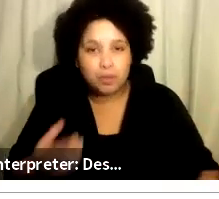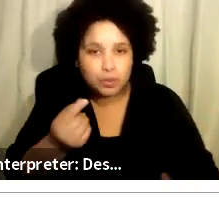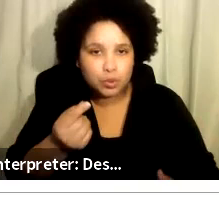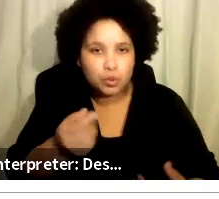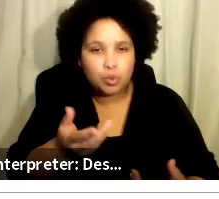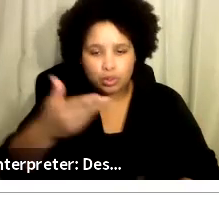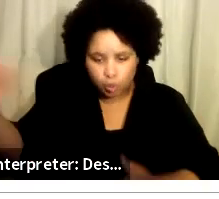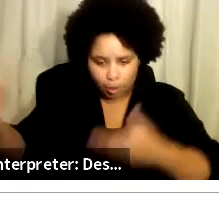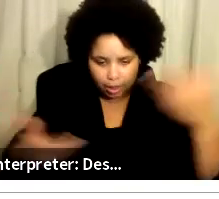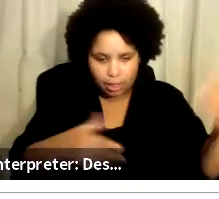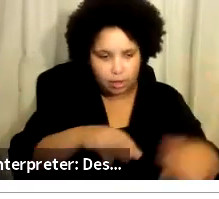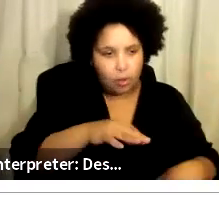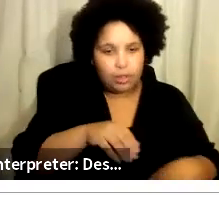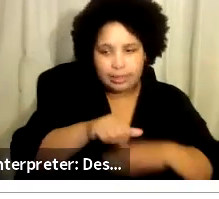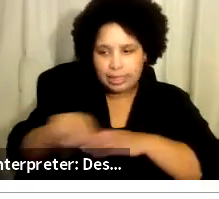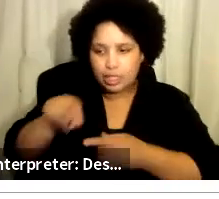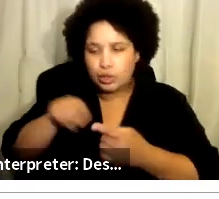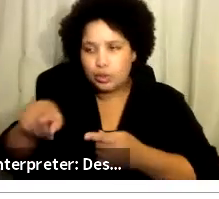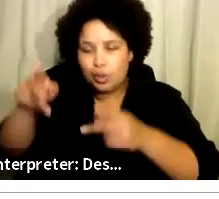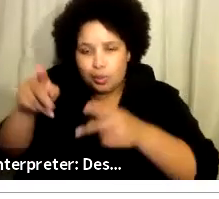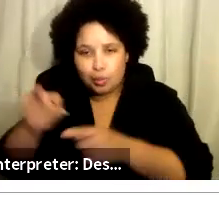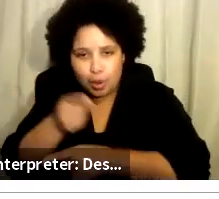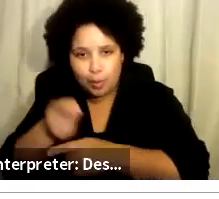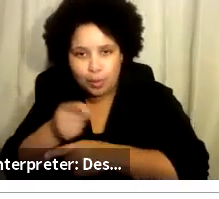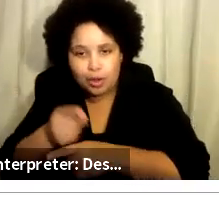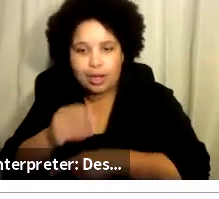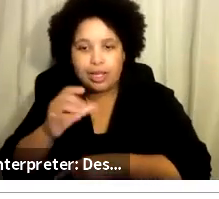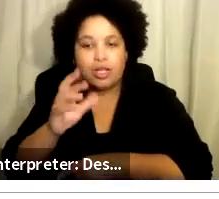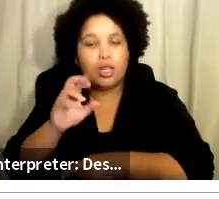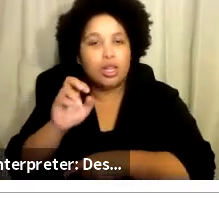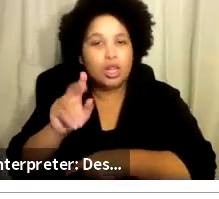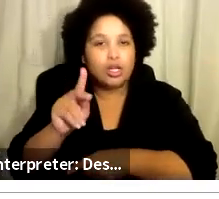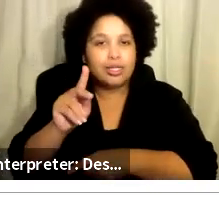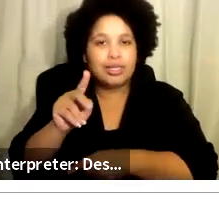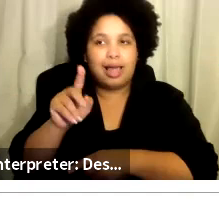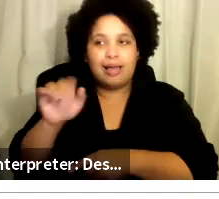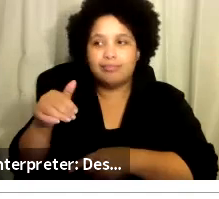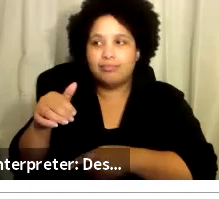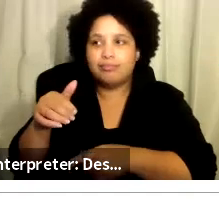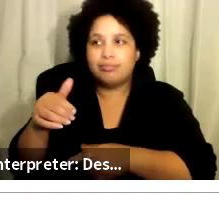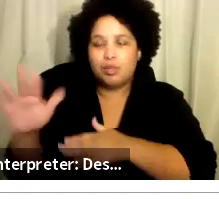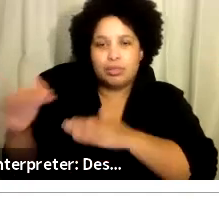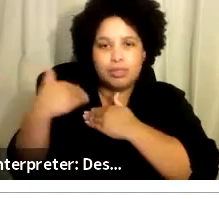it or forward it to the right clerk in charge of that school.